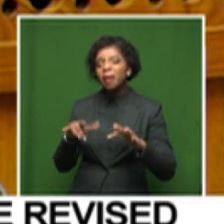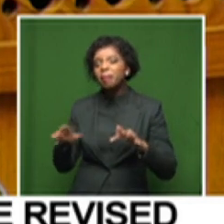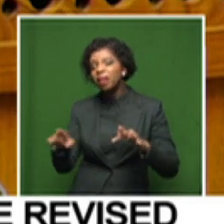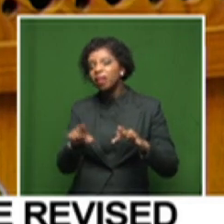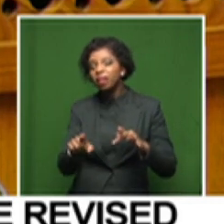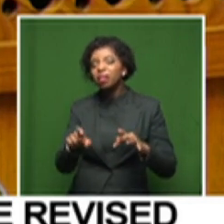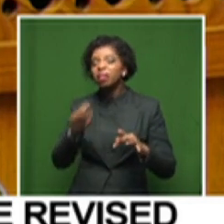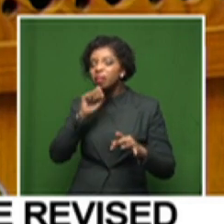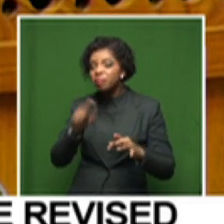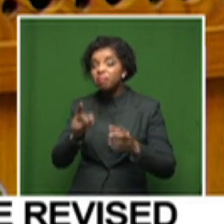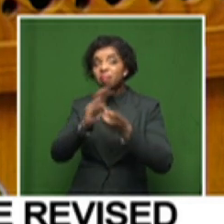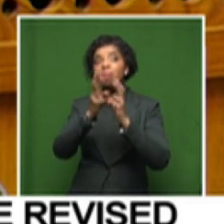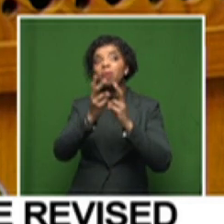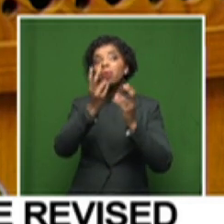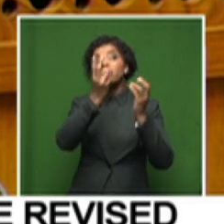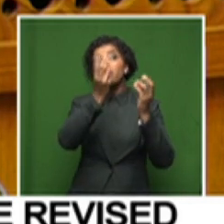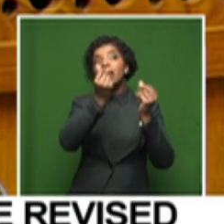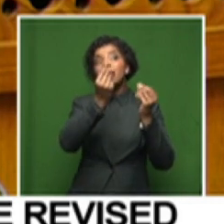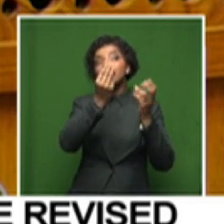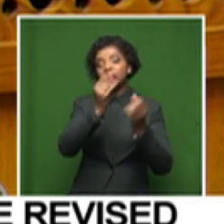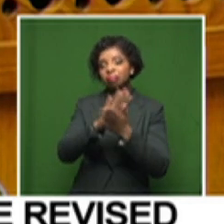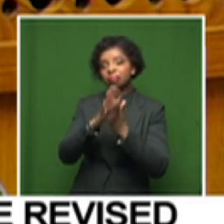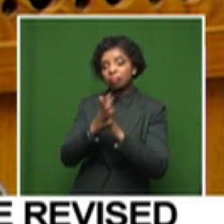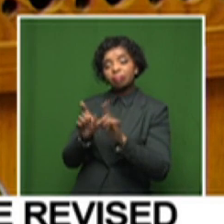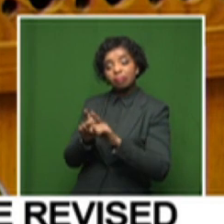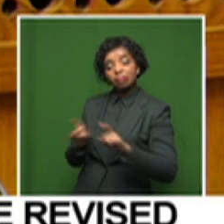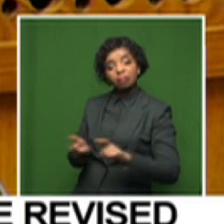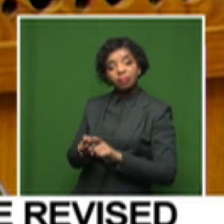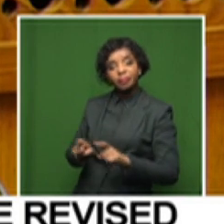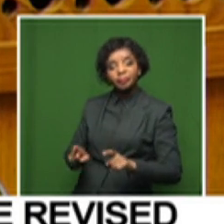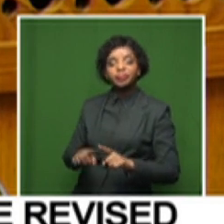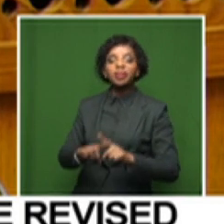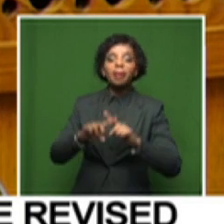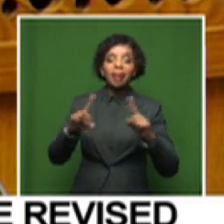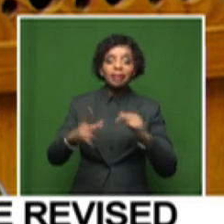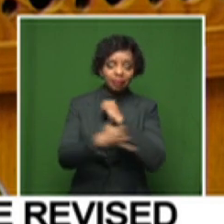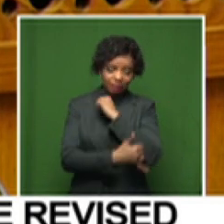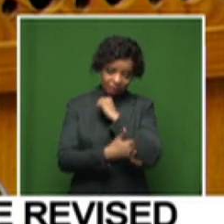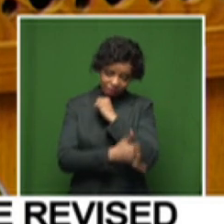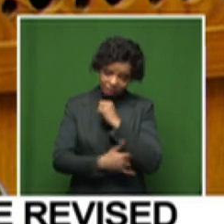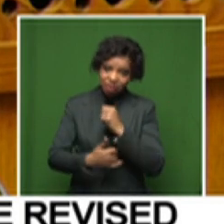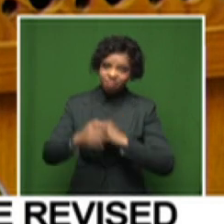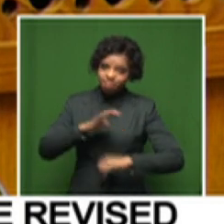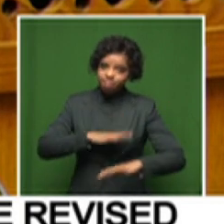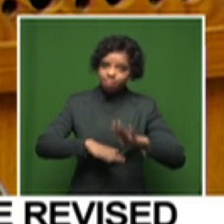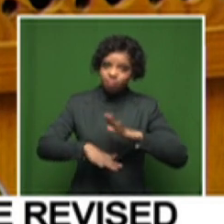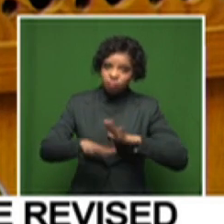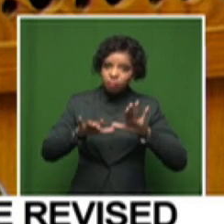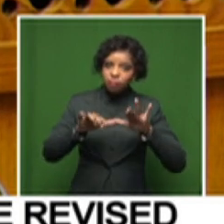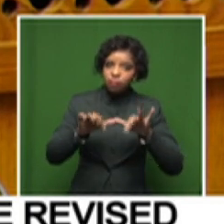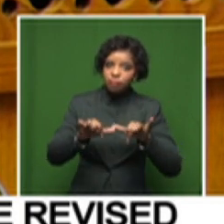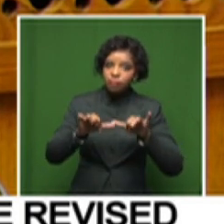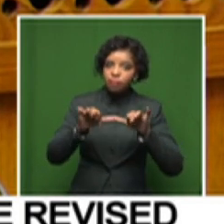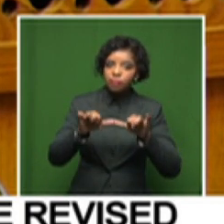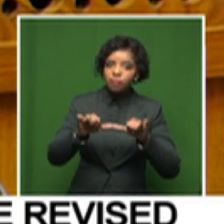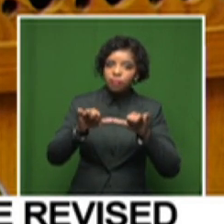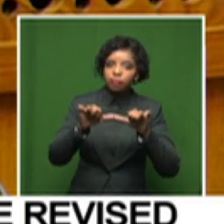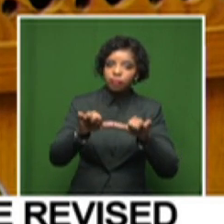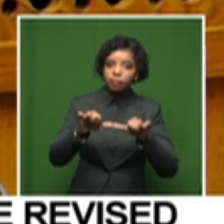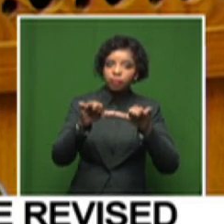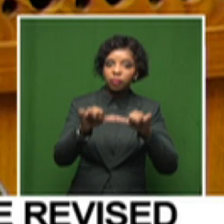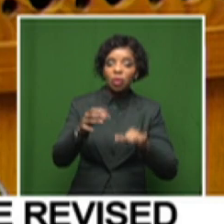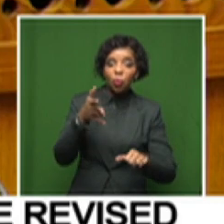most. The cabinet remains resolute and it will walk through the narrow gate towards